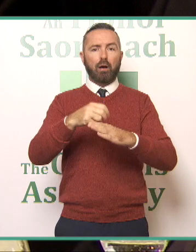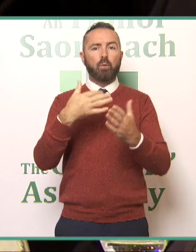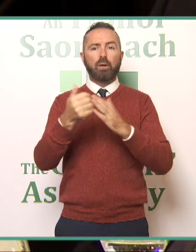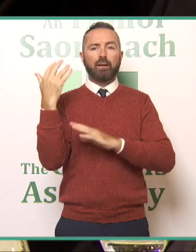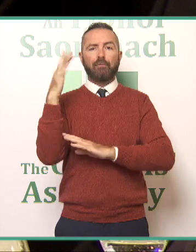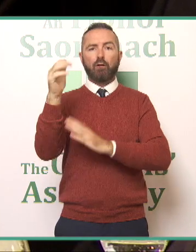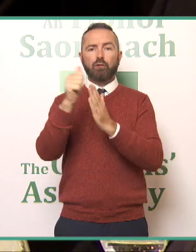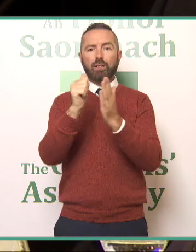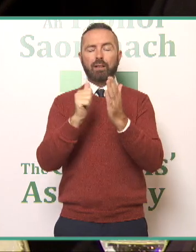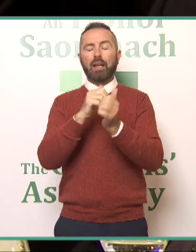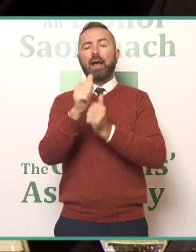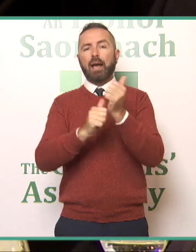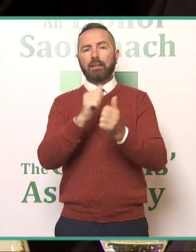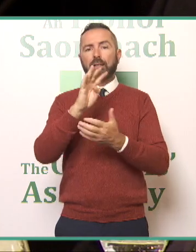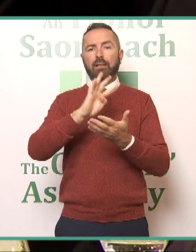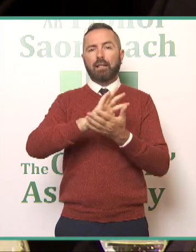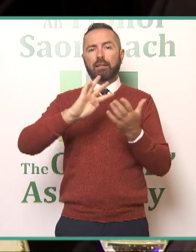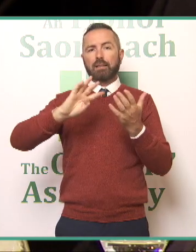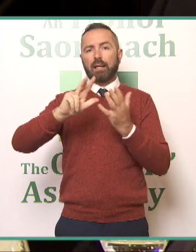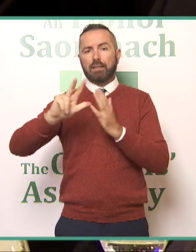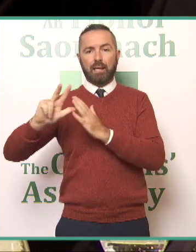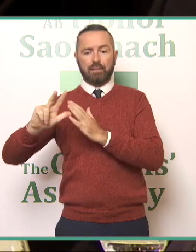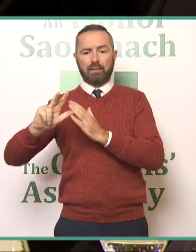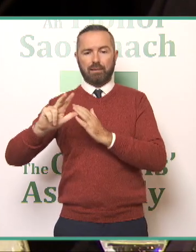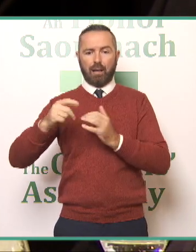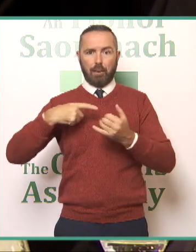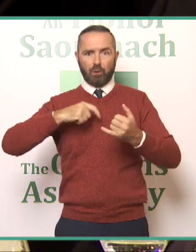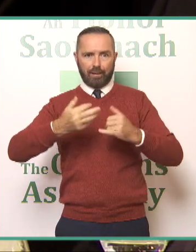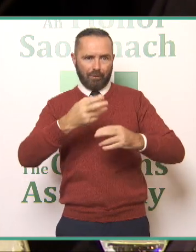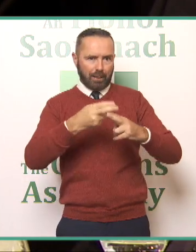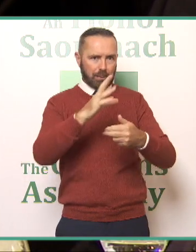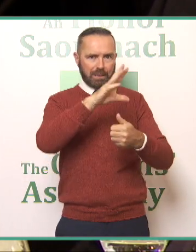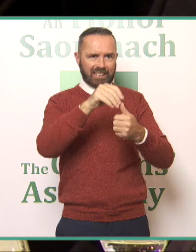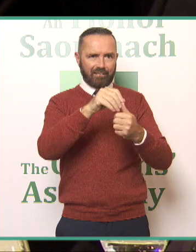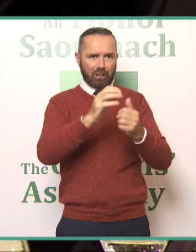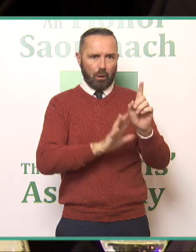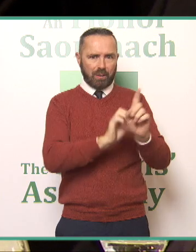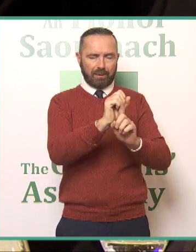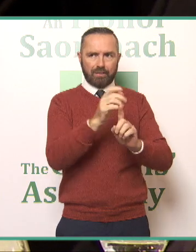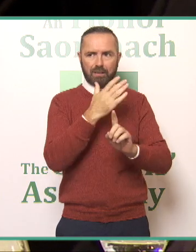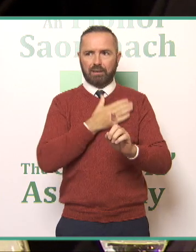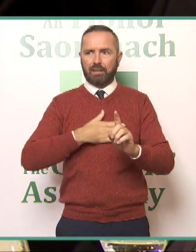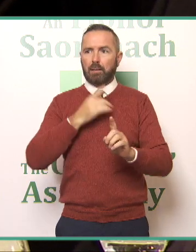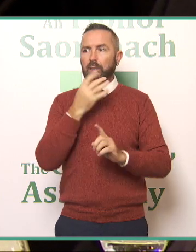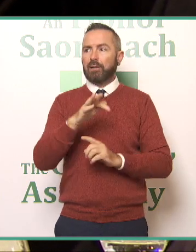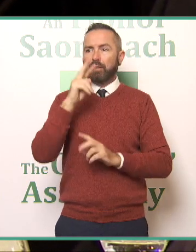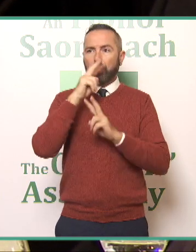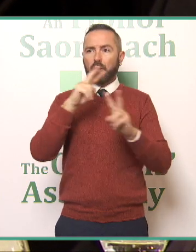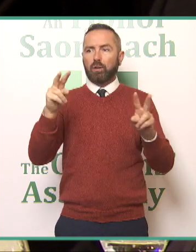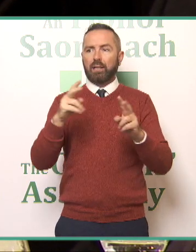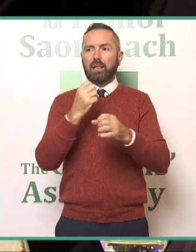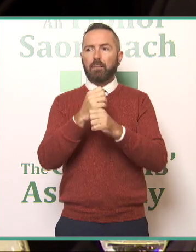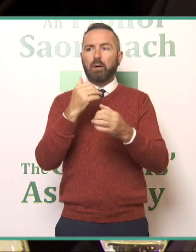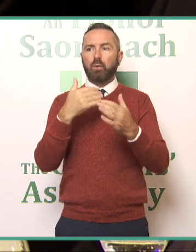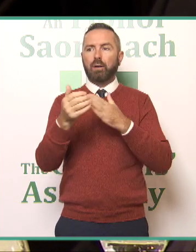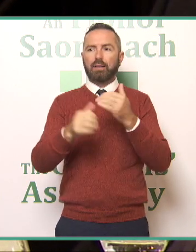and in the objectives, and I was frantically getting my phone so I could look up the specific objectives there a second ago, but if you look at it, it's about setting up the business,